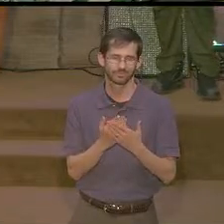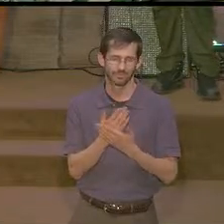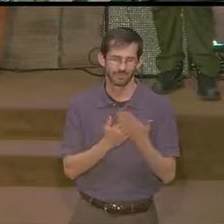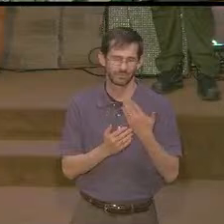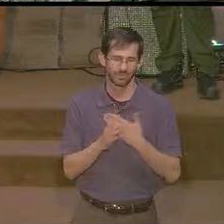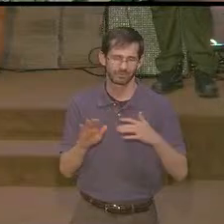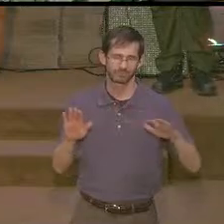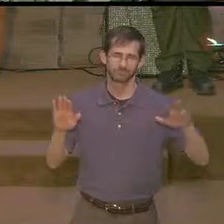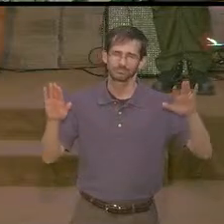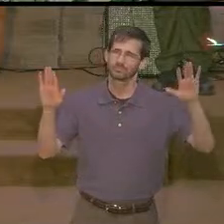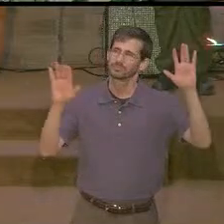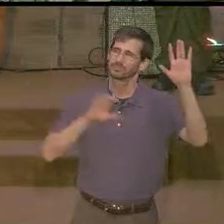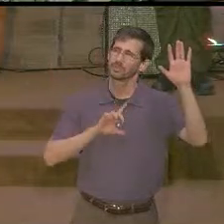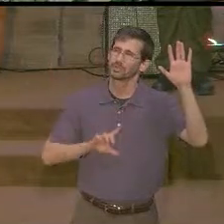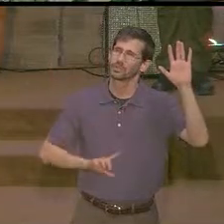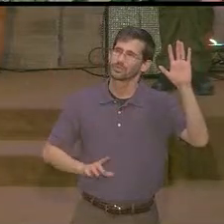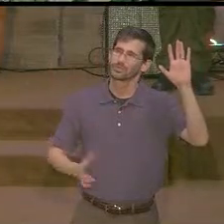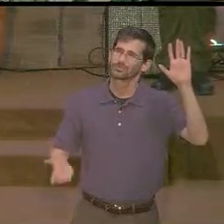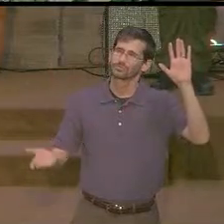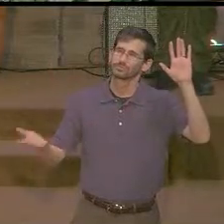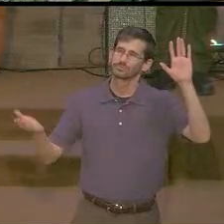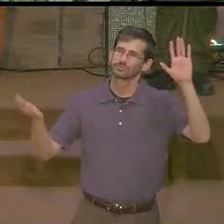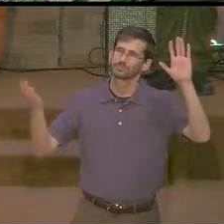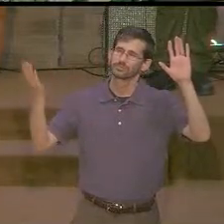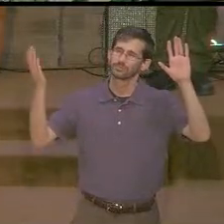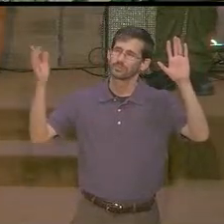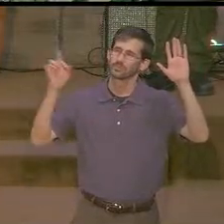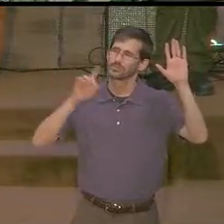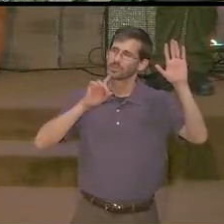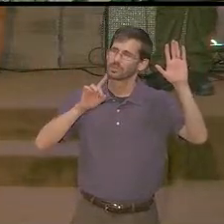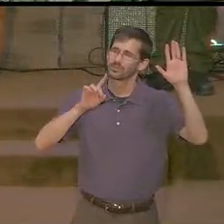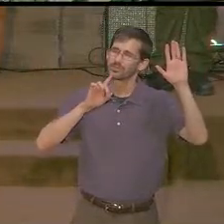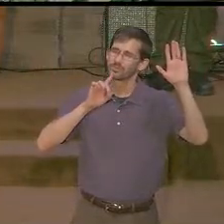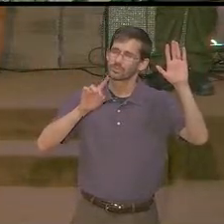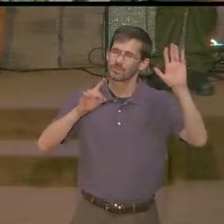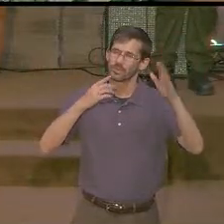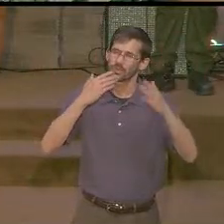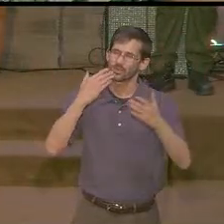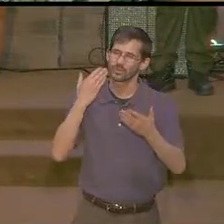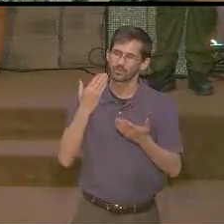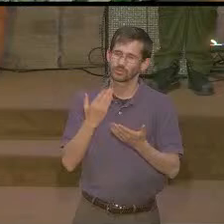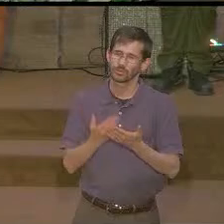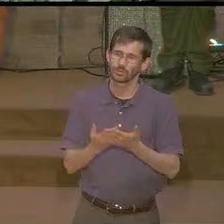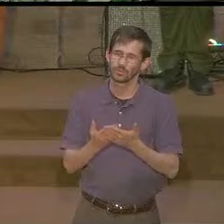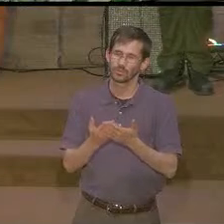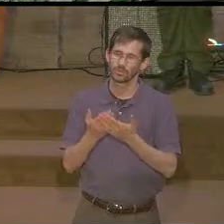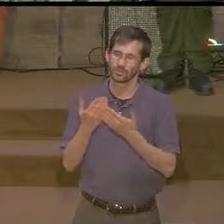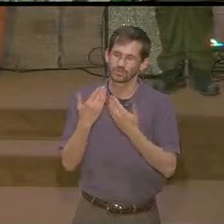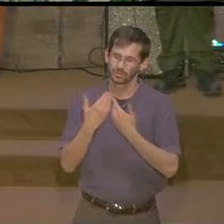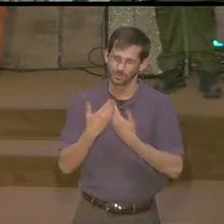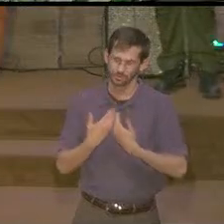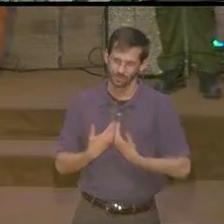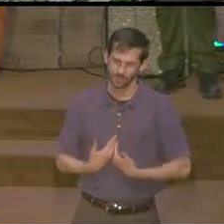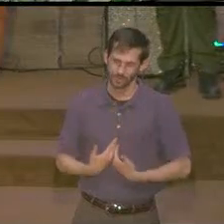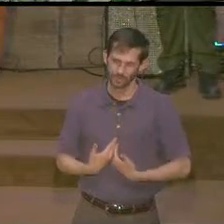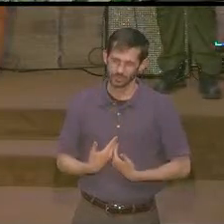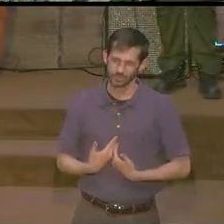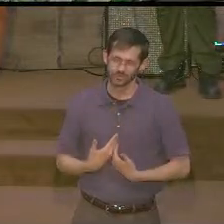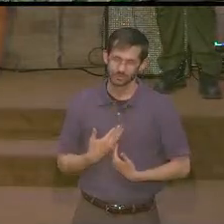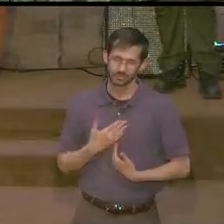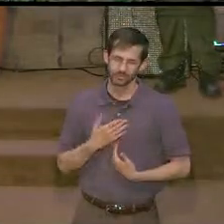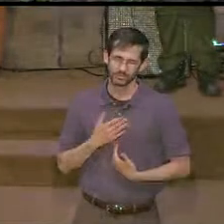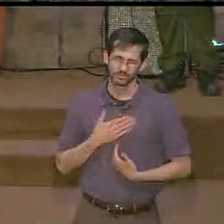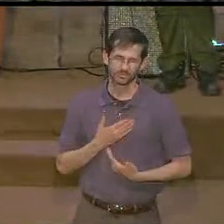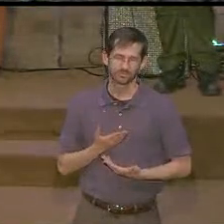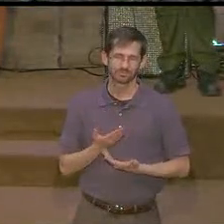your hands to the Lord right here? You've been so, so good.